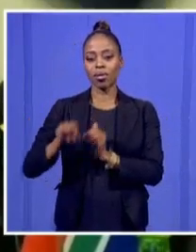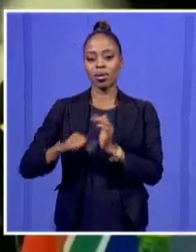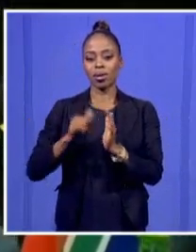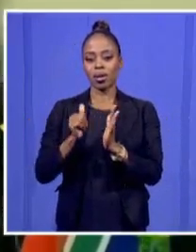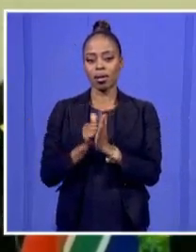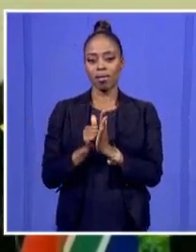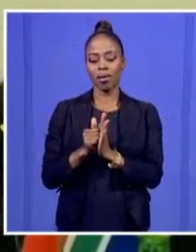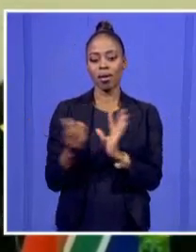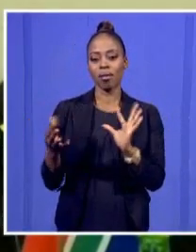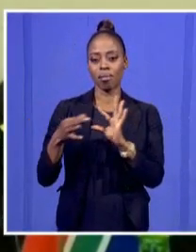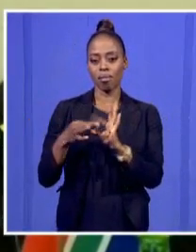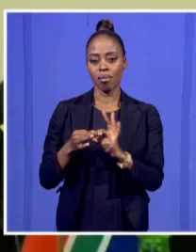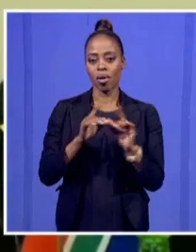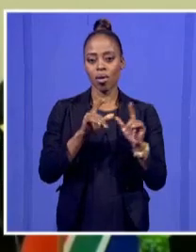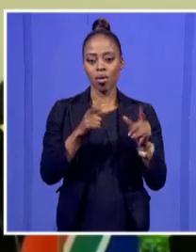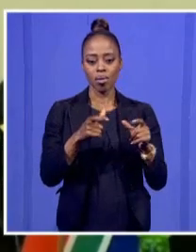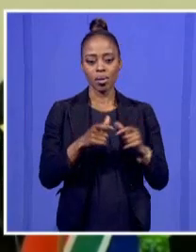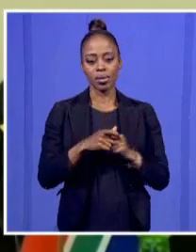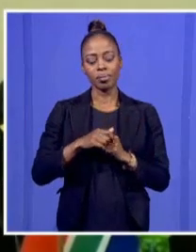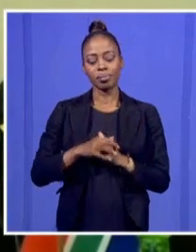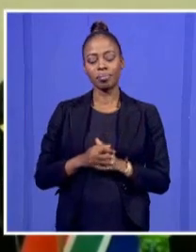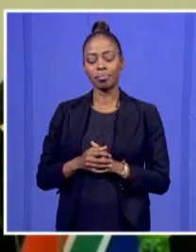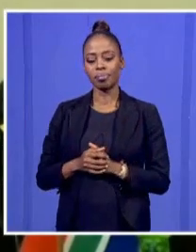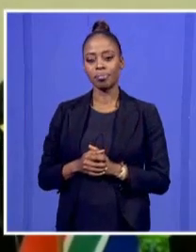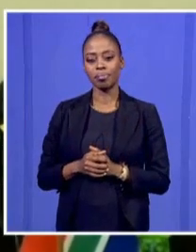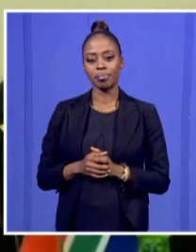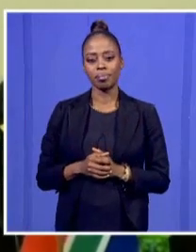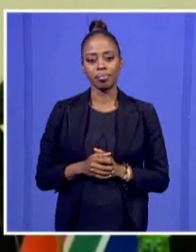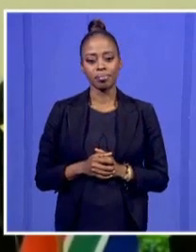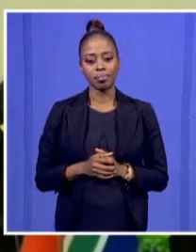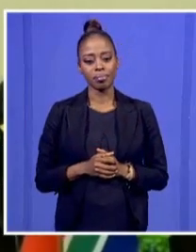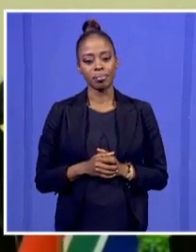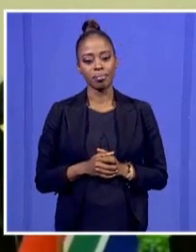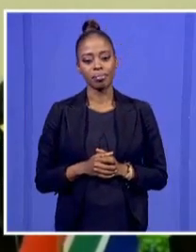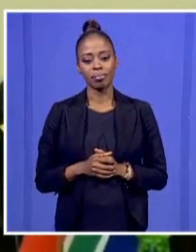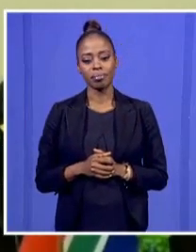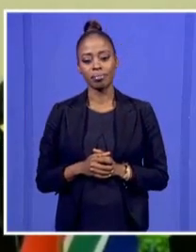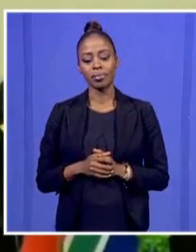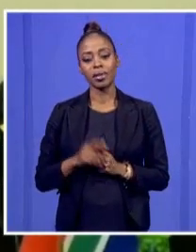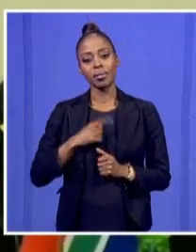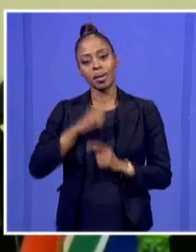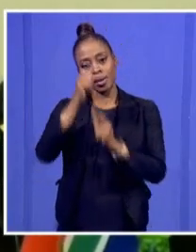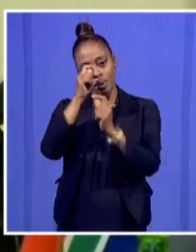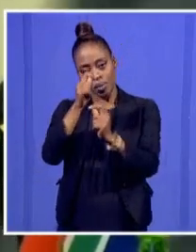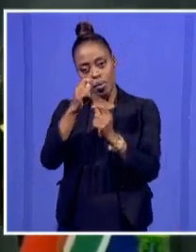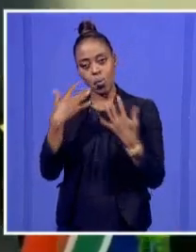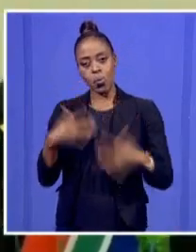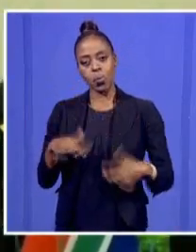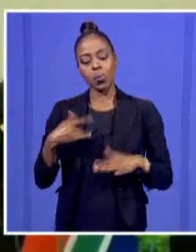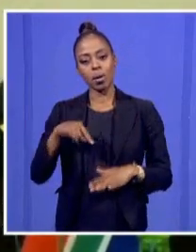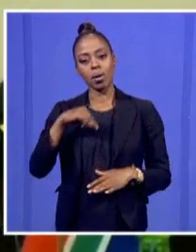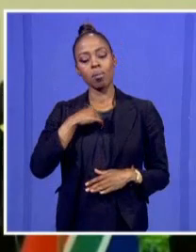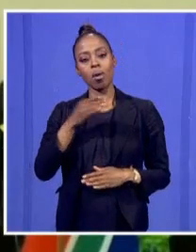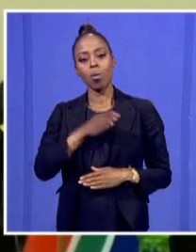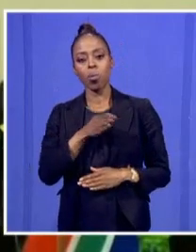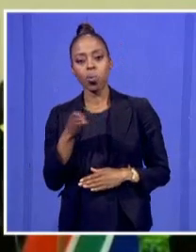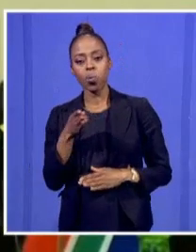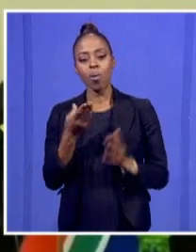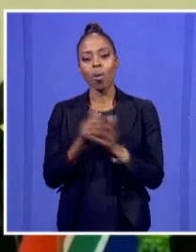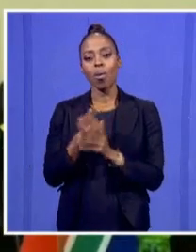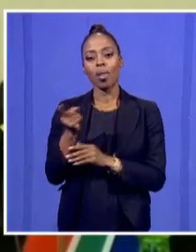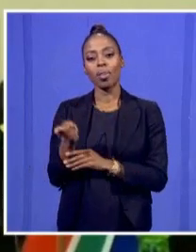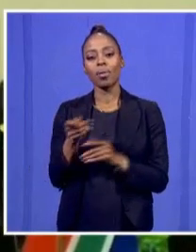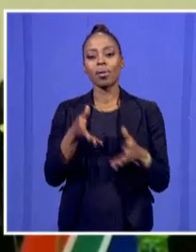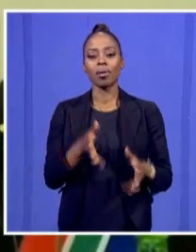Joint Committee, Mr. Ibrahim Patel. It is my honor to be here with you in this